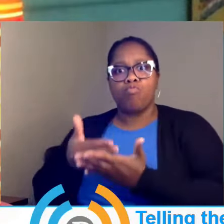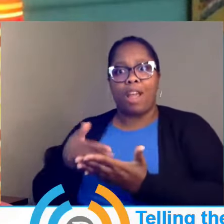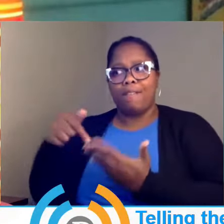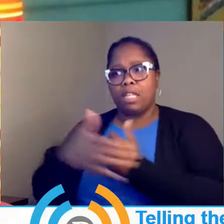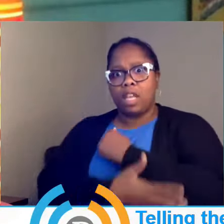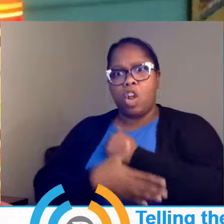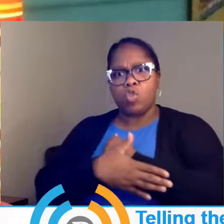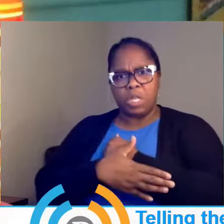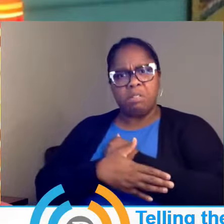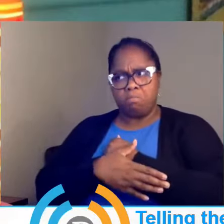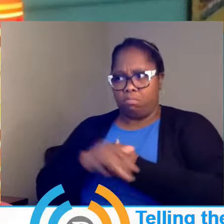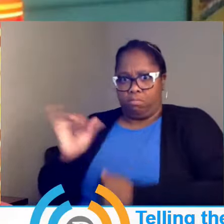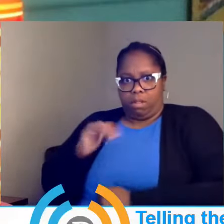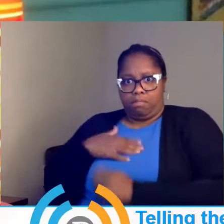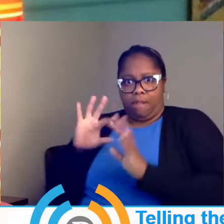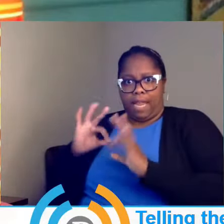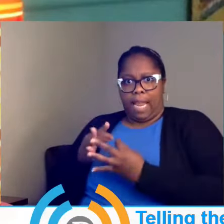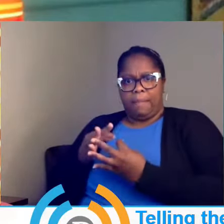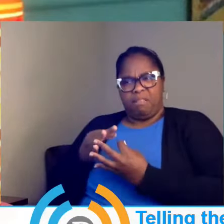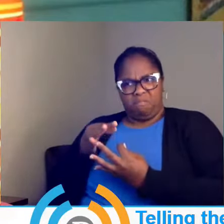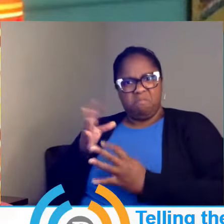So, you know.